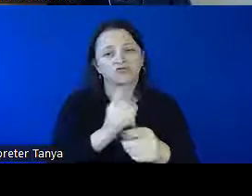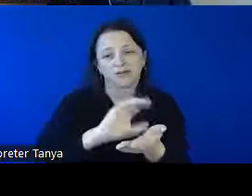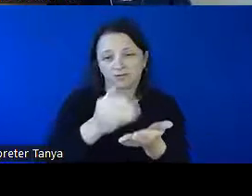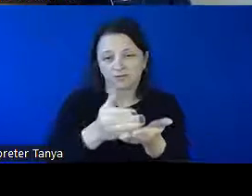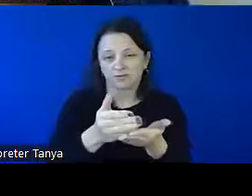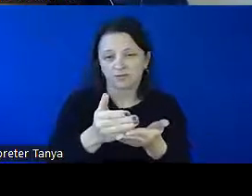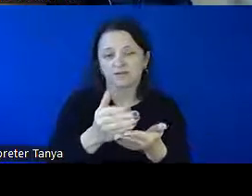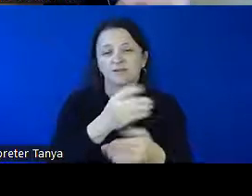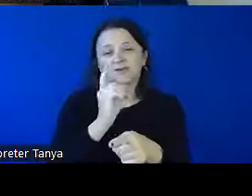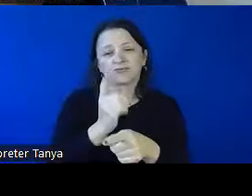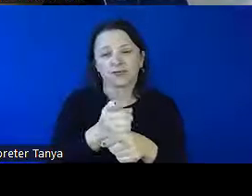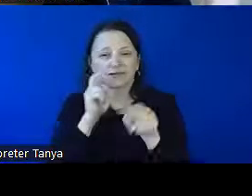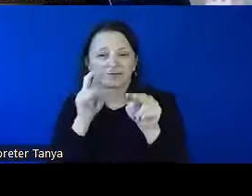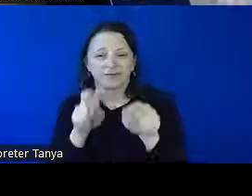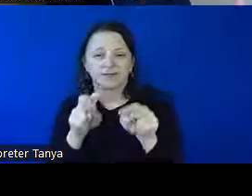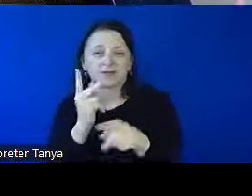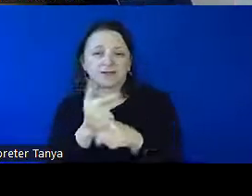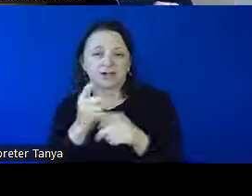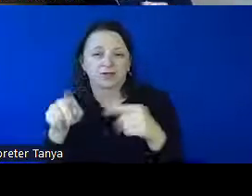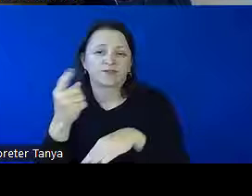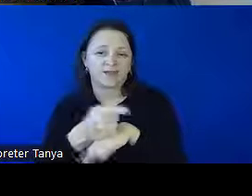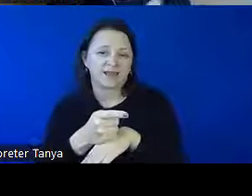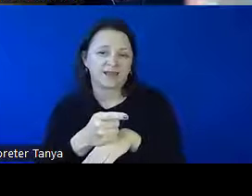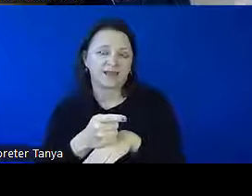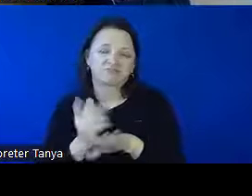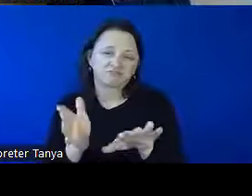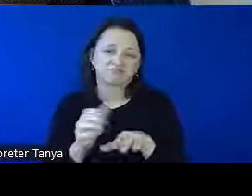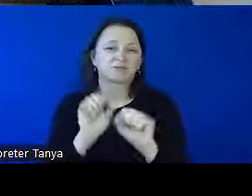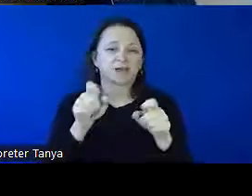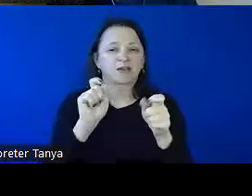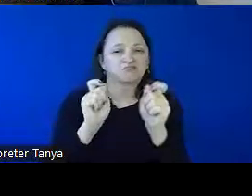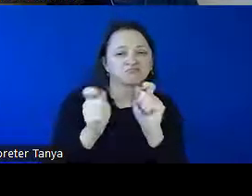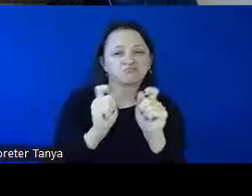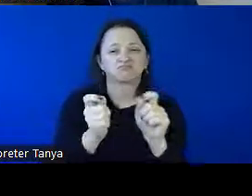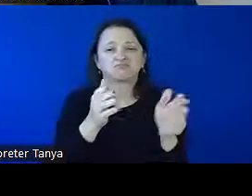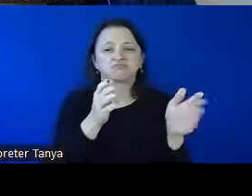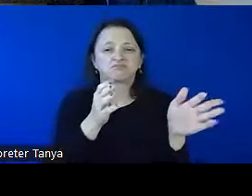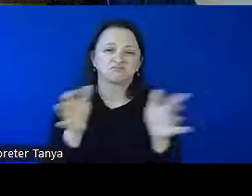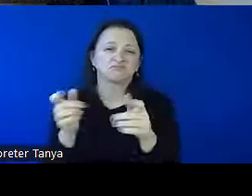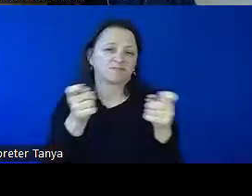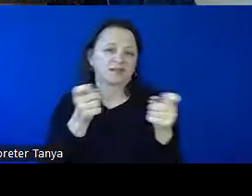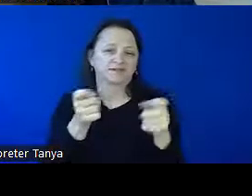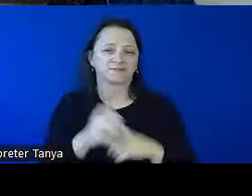right care through the day in terms of appetite management.